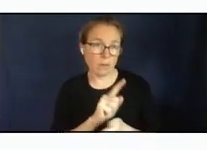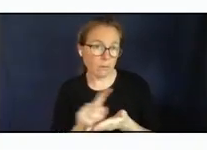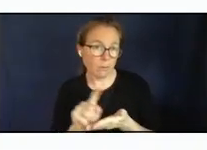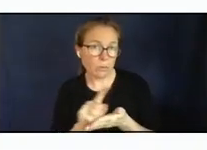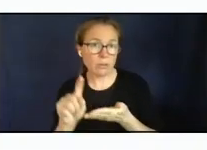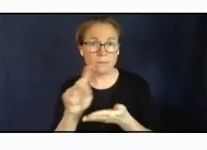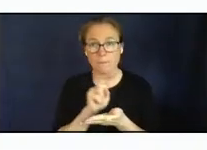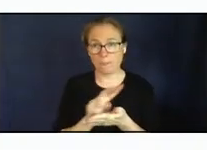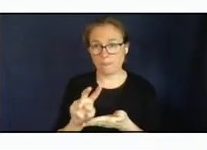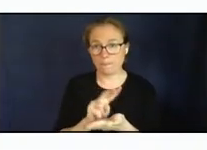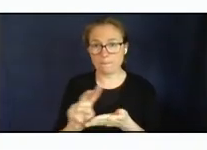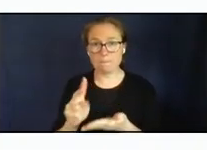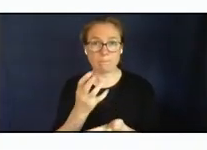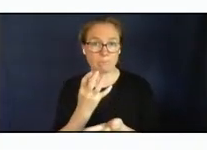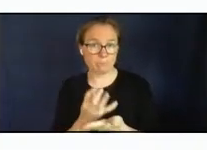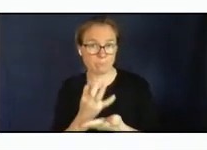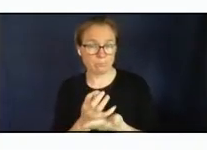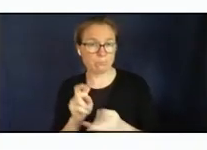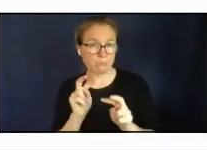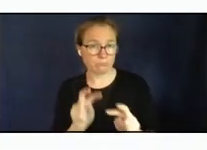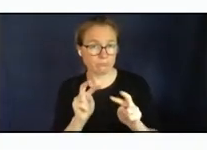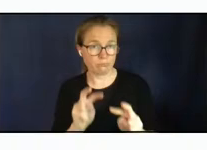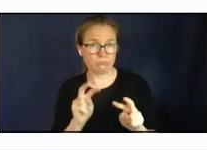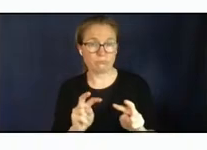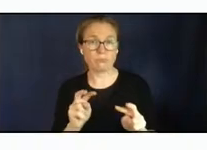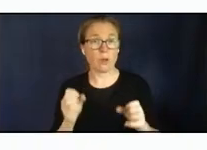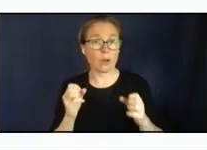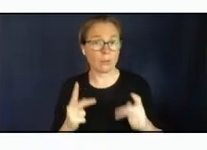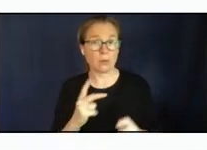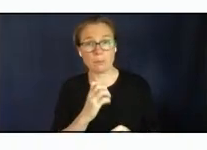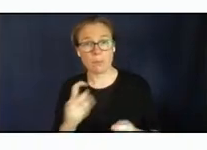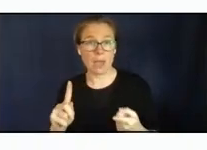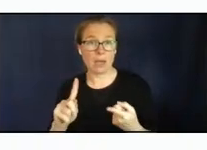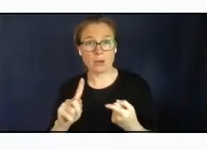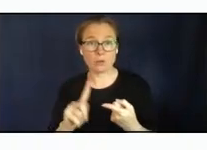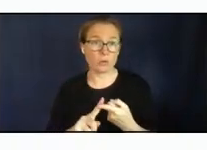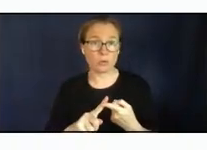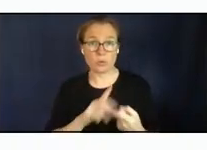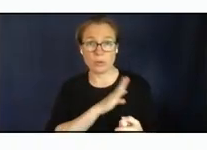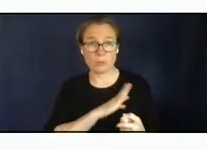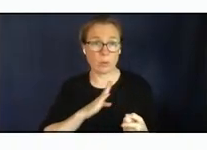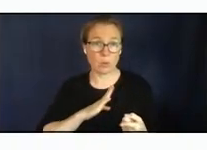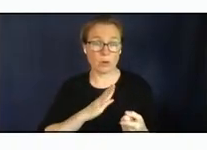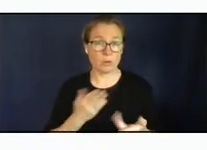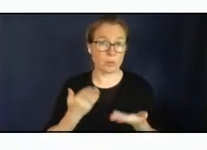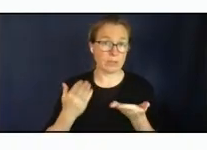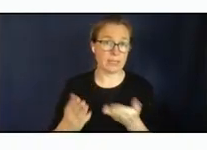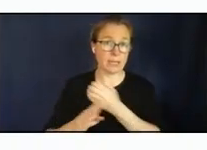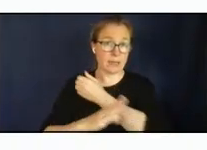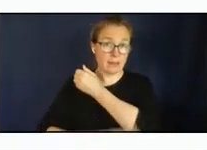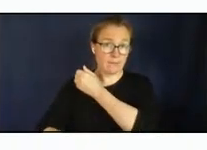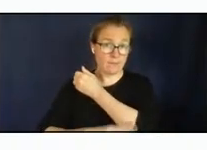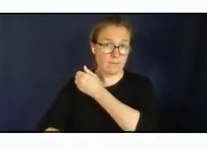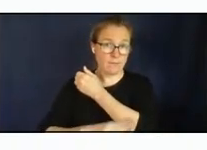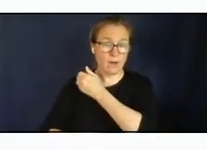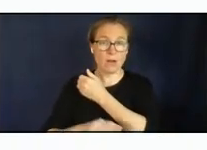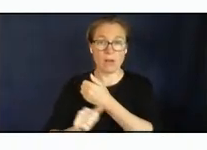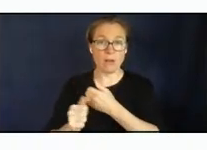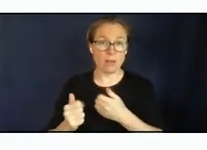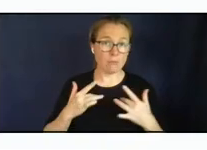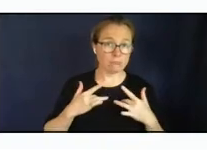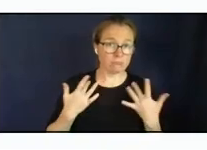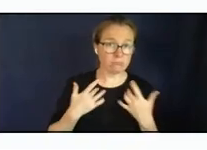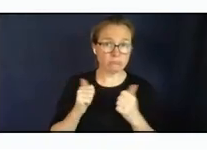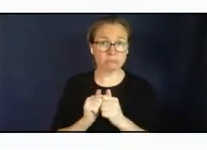financial performance. I think the opportunity to get back in front of the board in September and update on financial performance, where